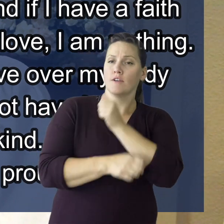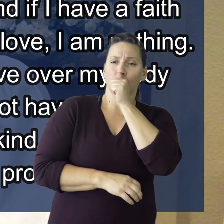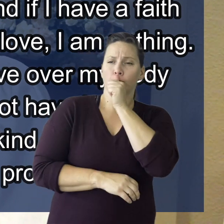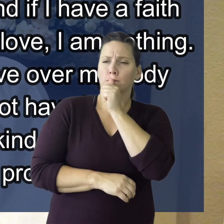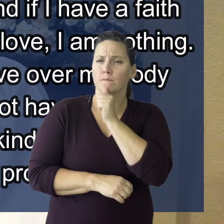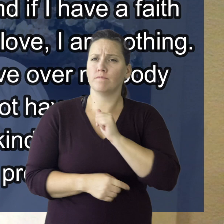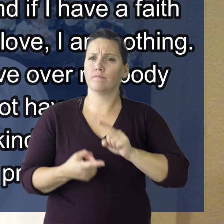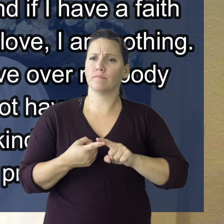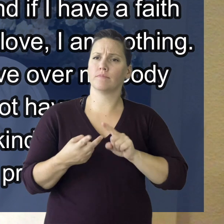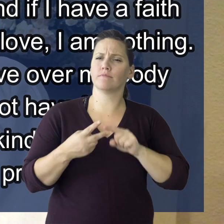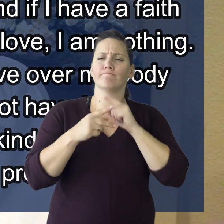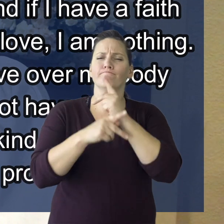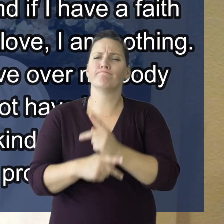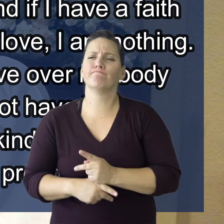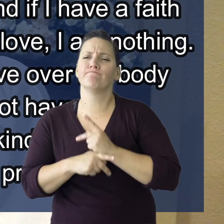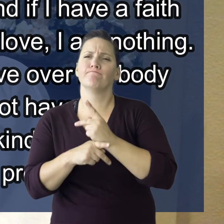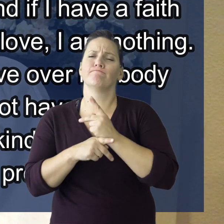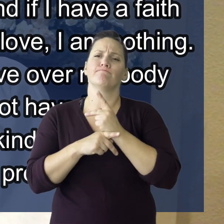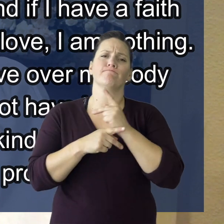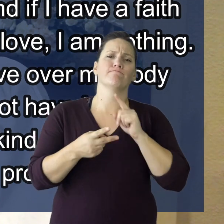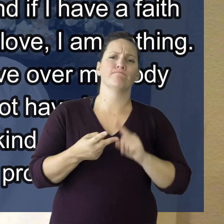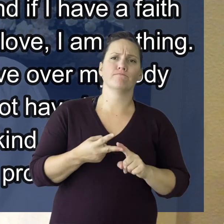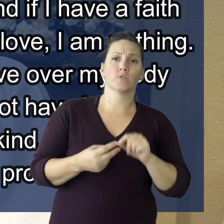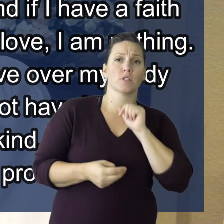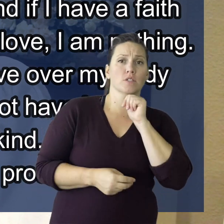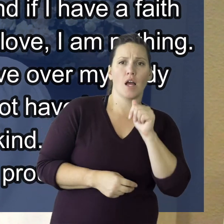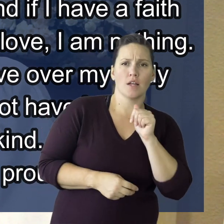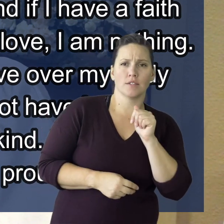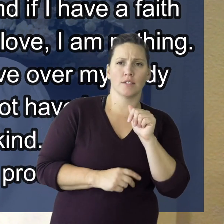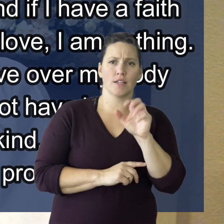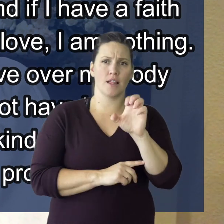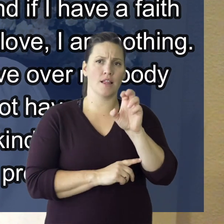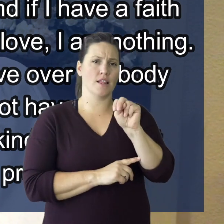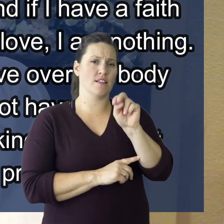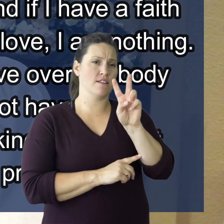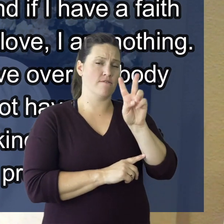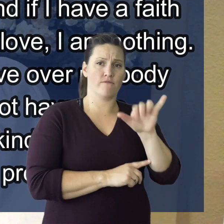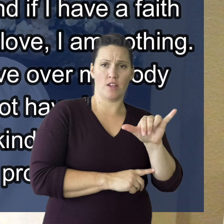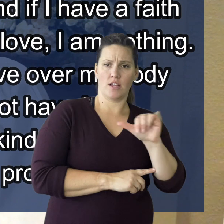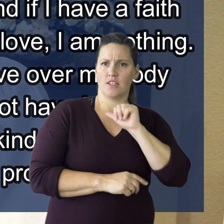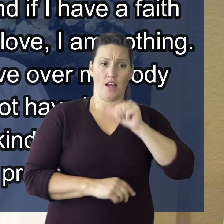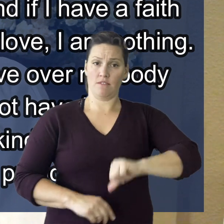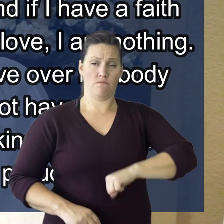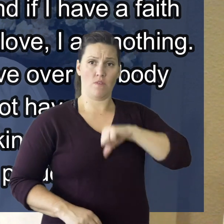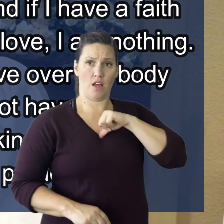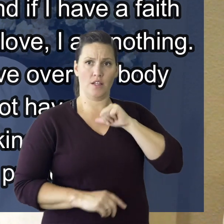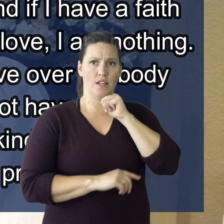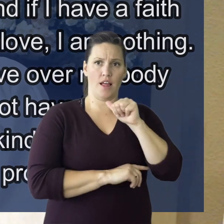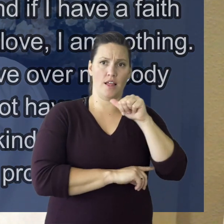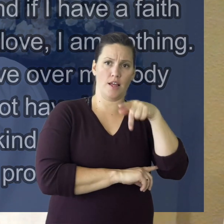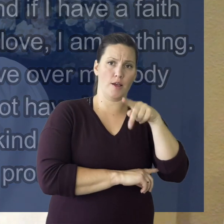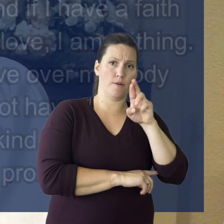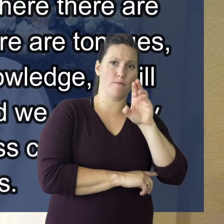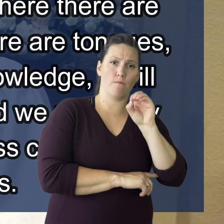Love is patient. Love is kind. It does not envy. It does not boast. It is